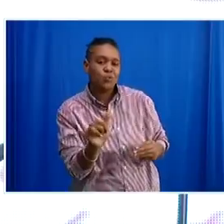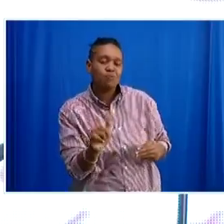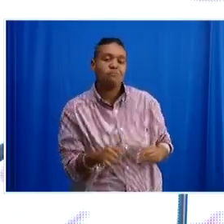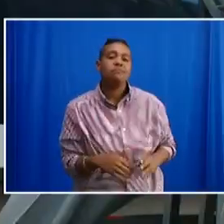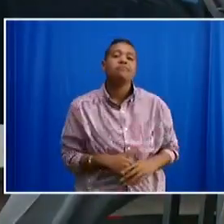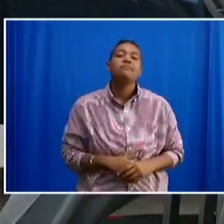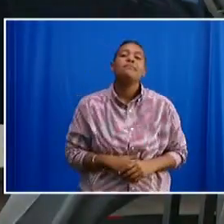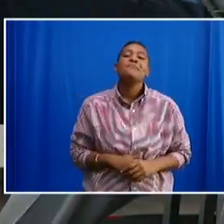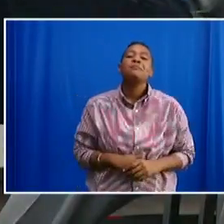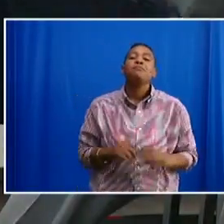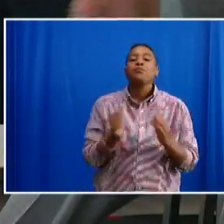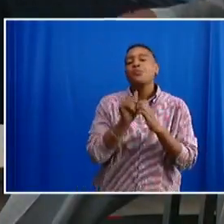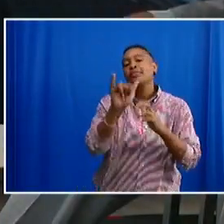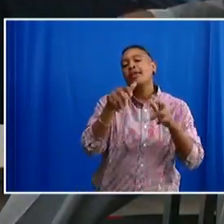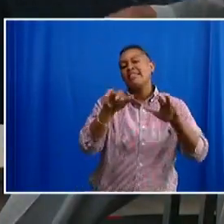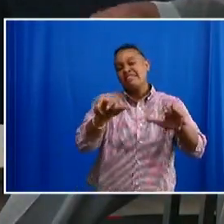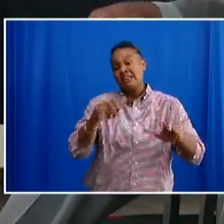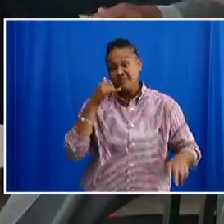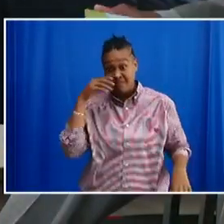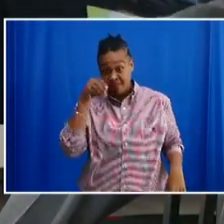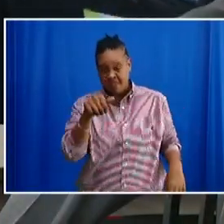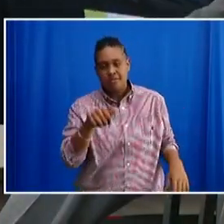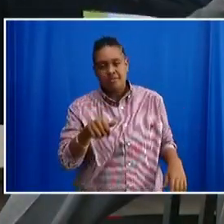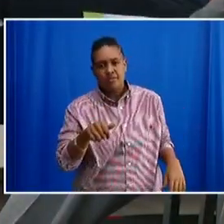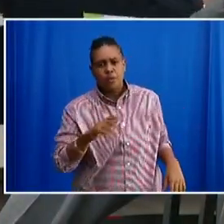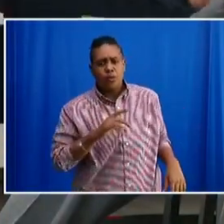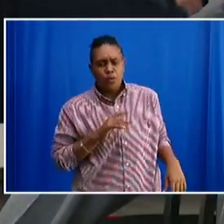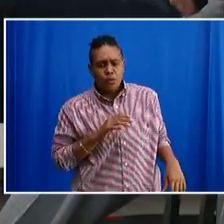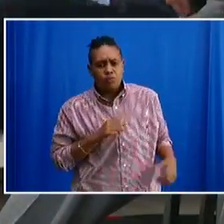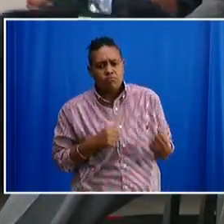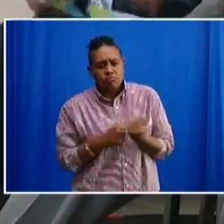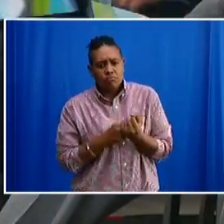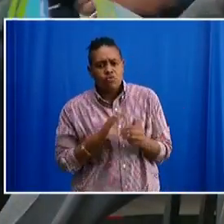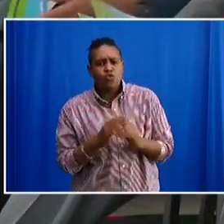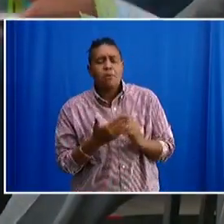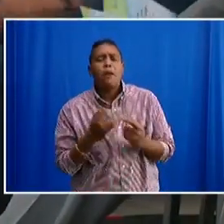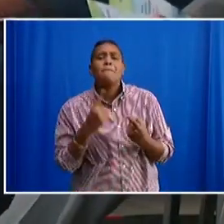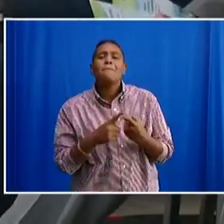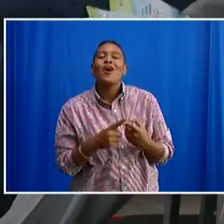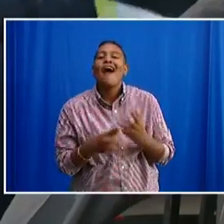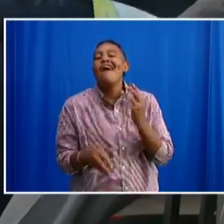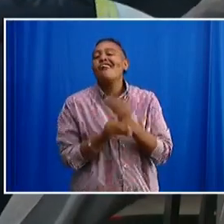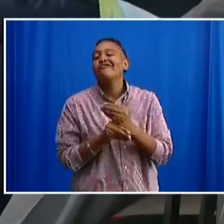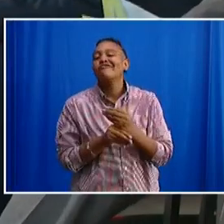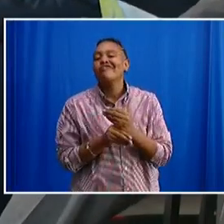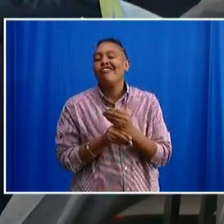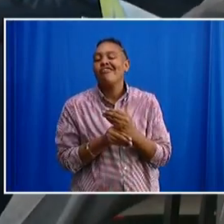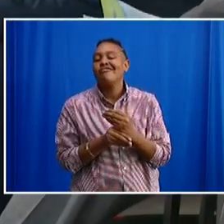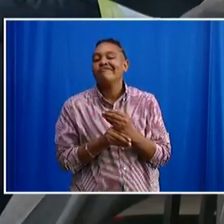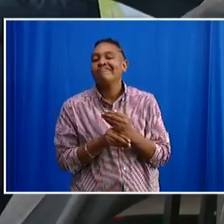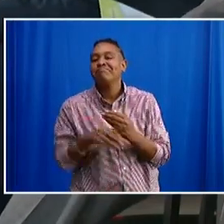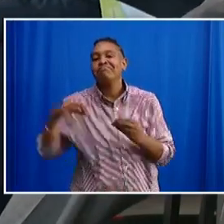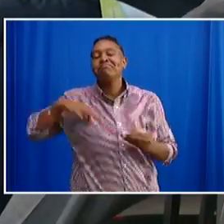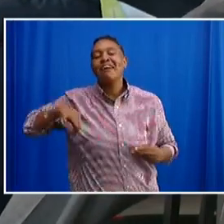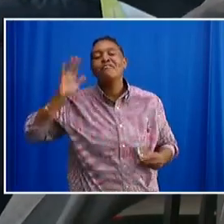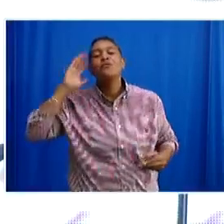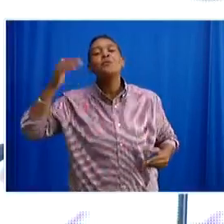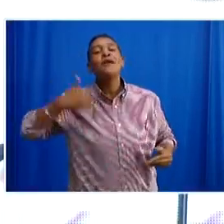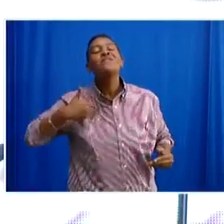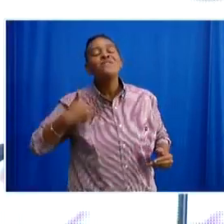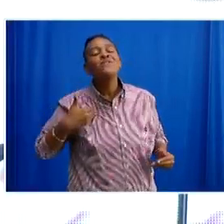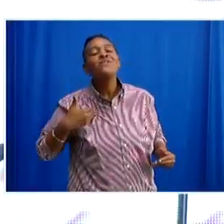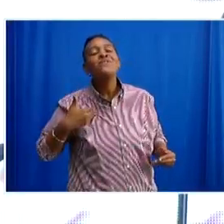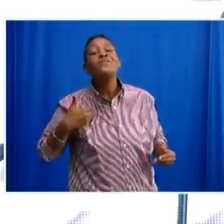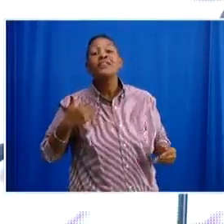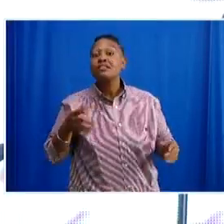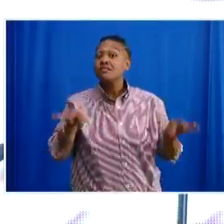that investment. It is critical, therefore, and I want to use the opportunity to